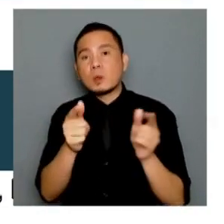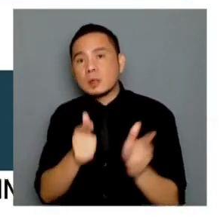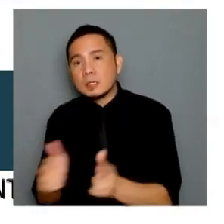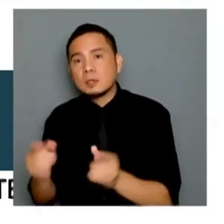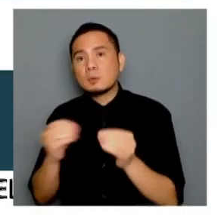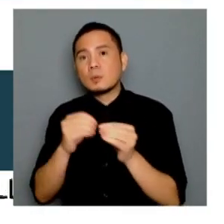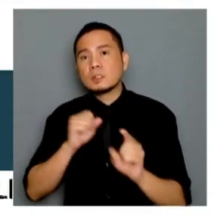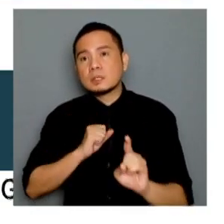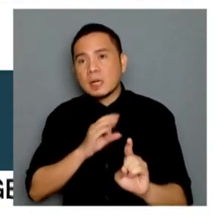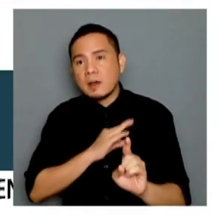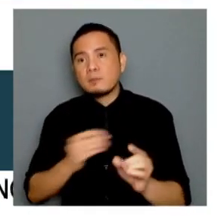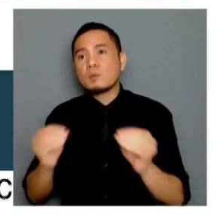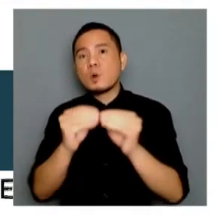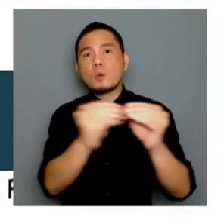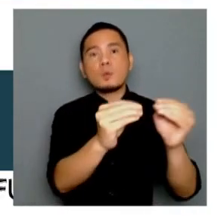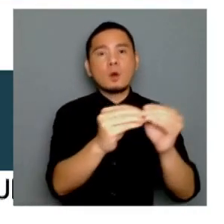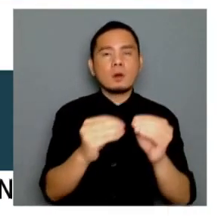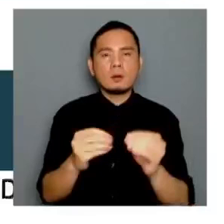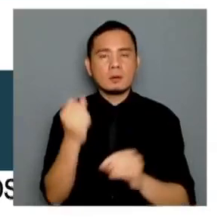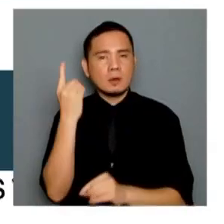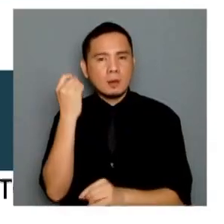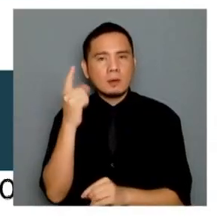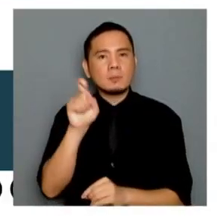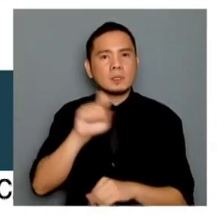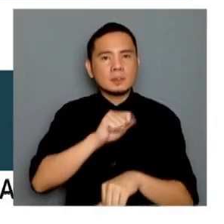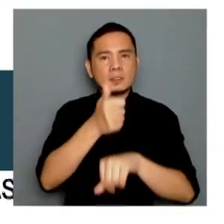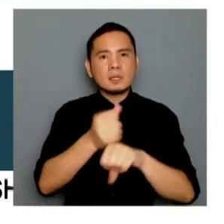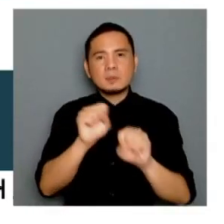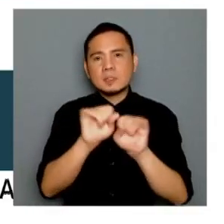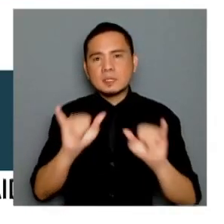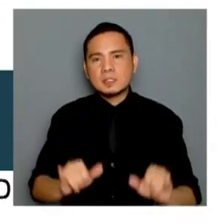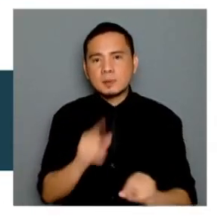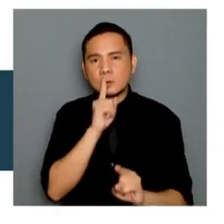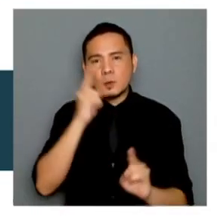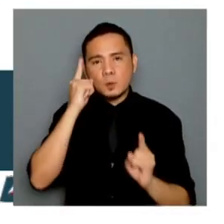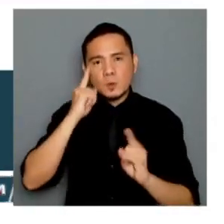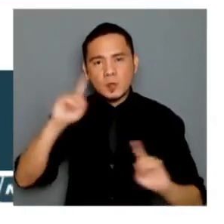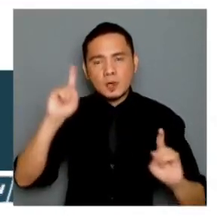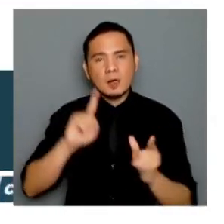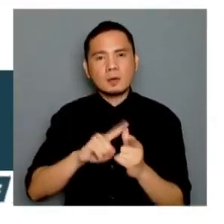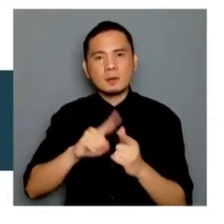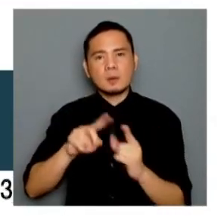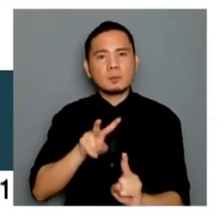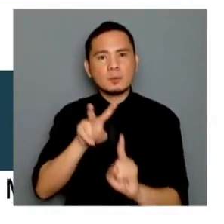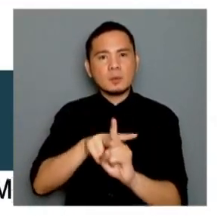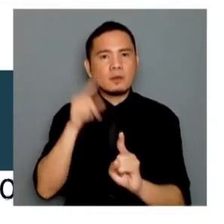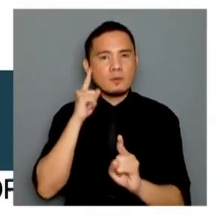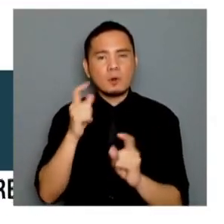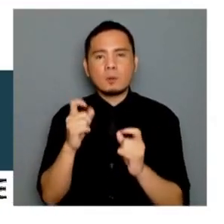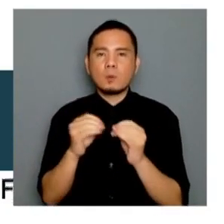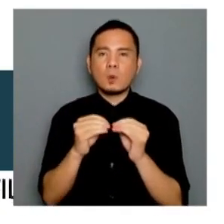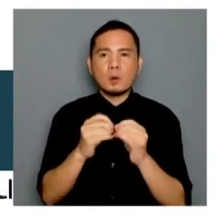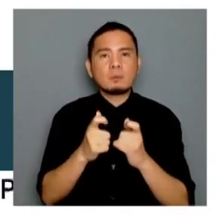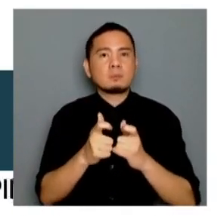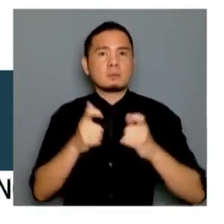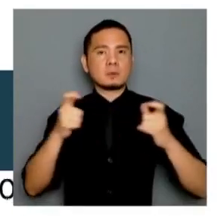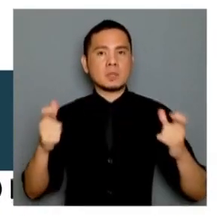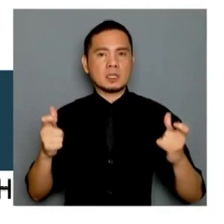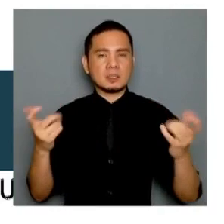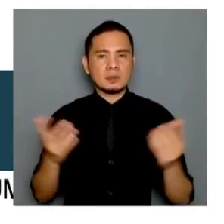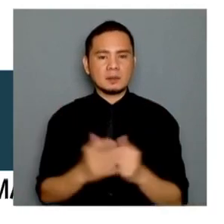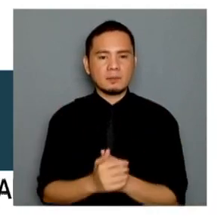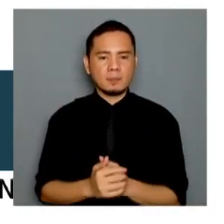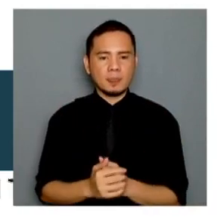logistics. So it's a matter of developing a system that works and implementing this on a larger scale. Mm-hmm. Talk to us about the role